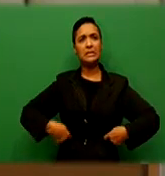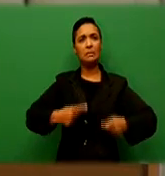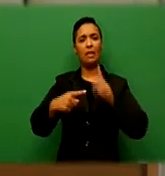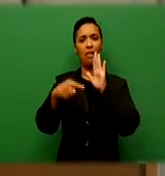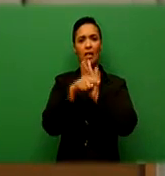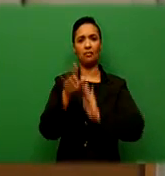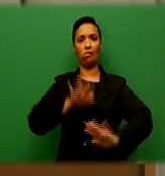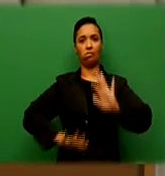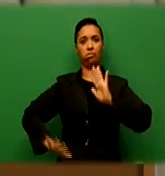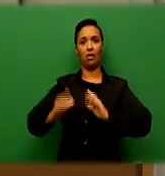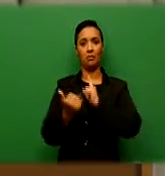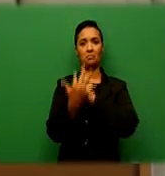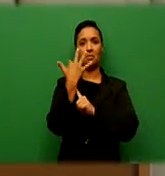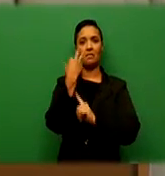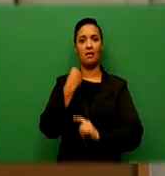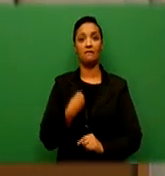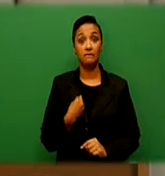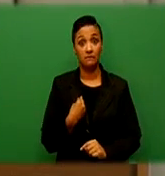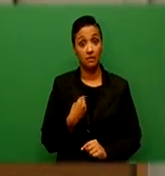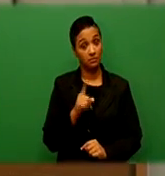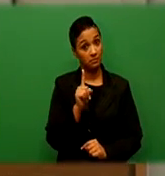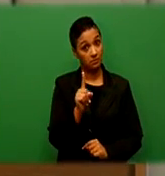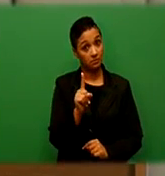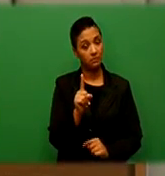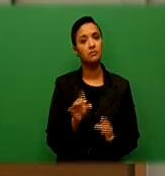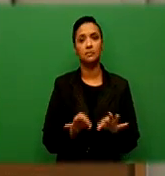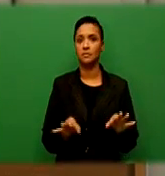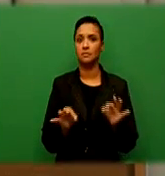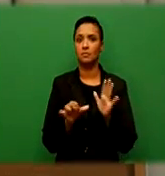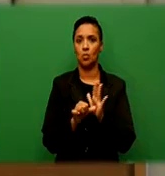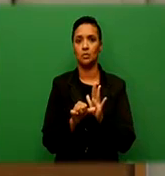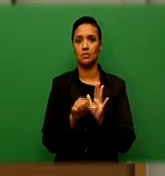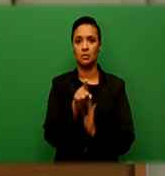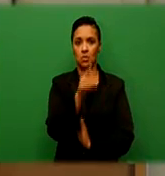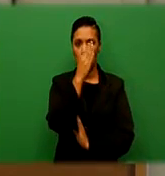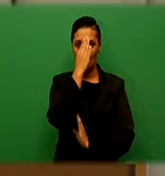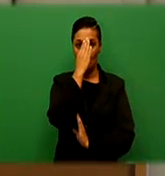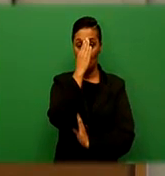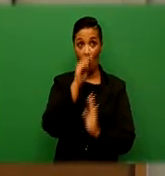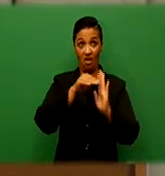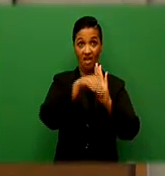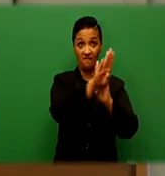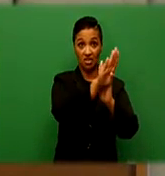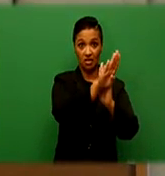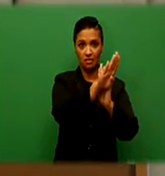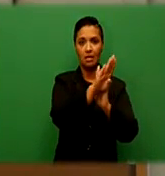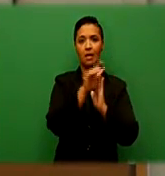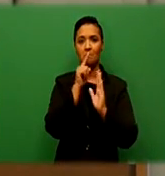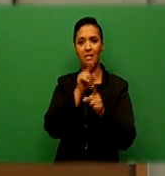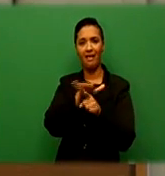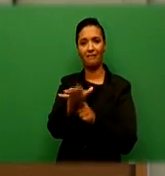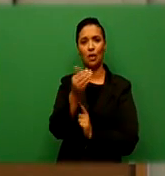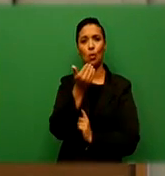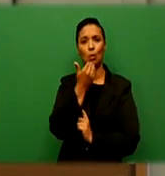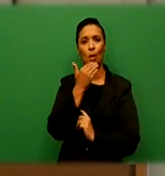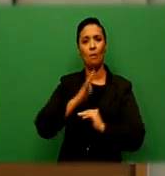It's a very important factor to comprehend in the discharge of our duties, either as